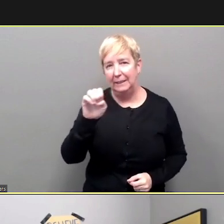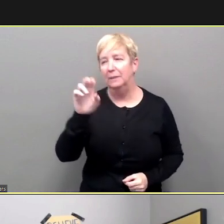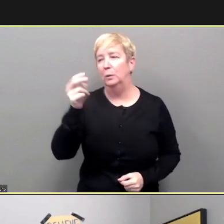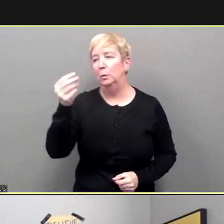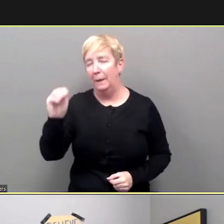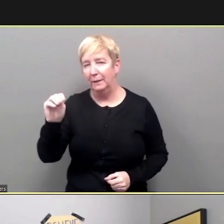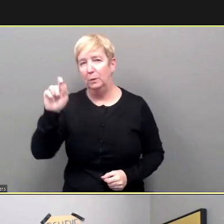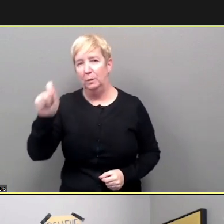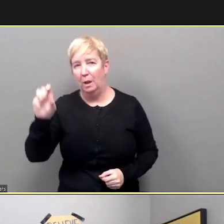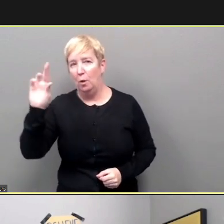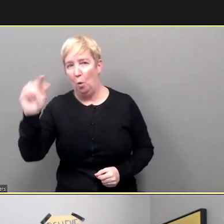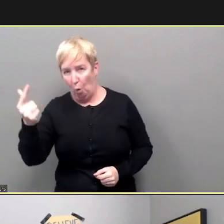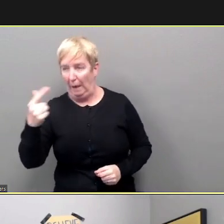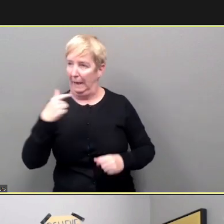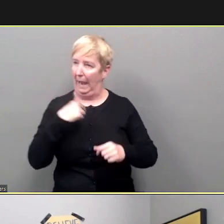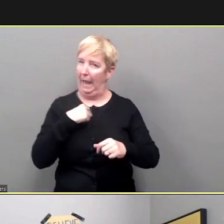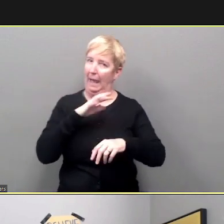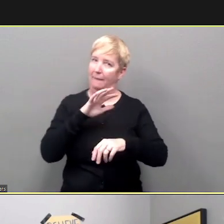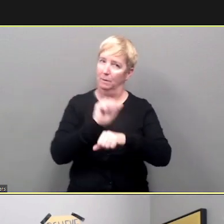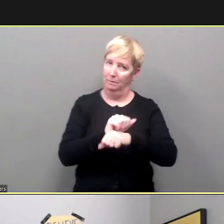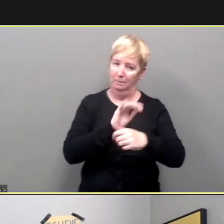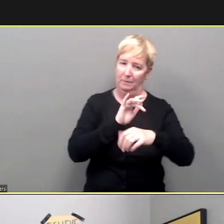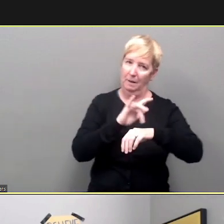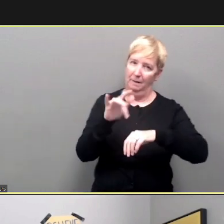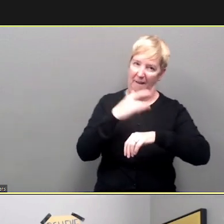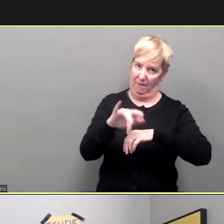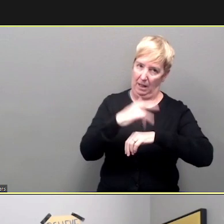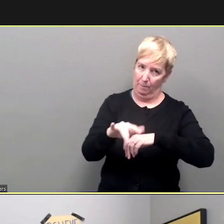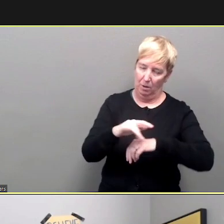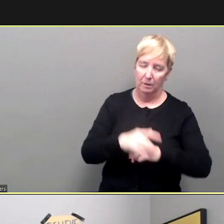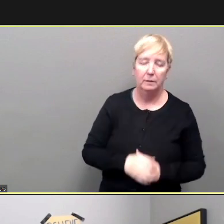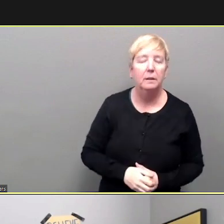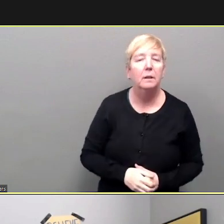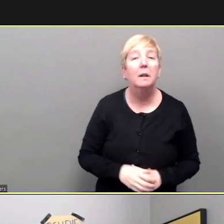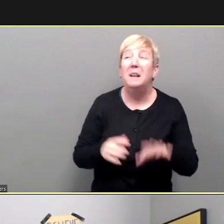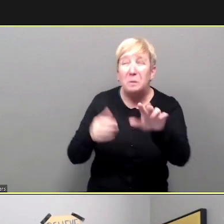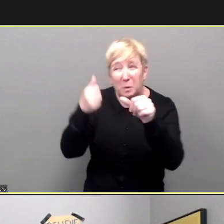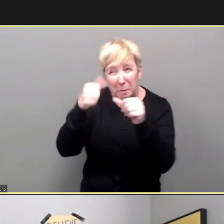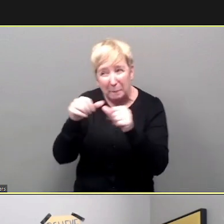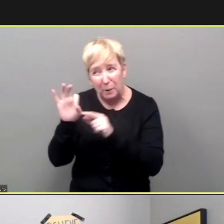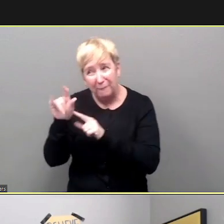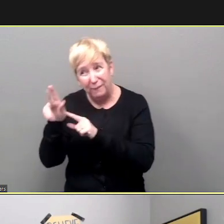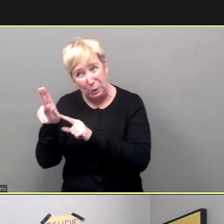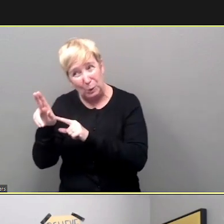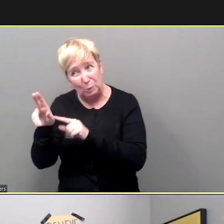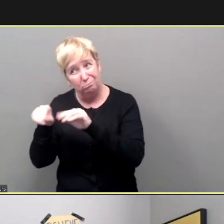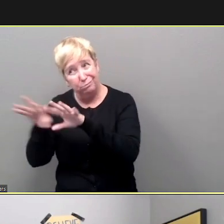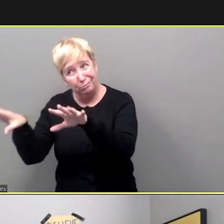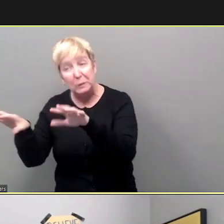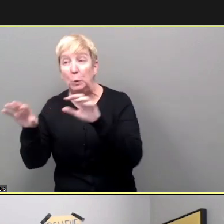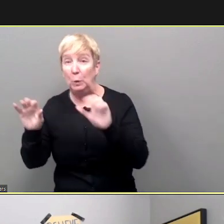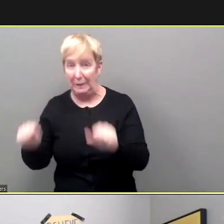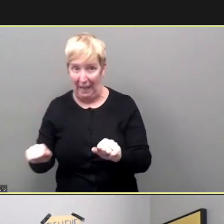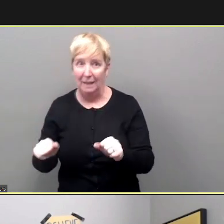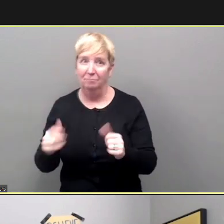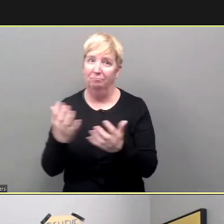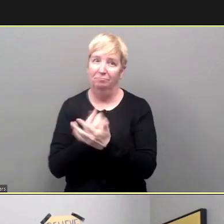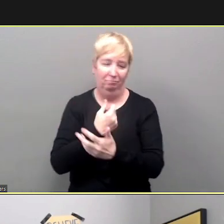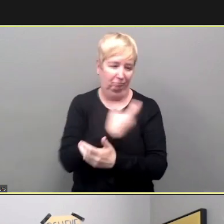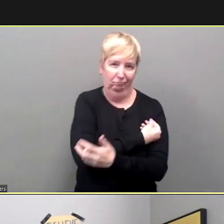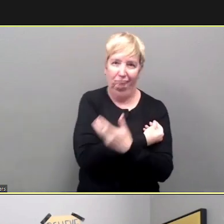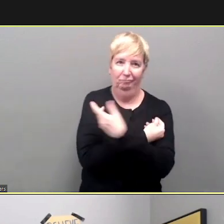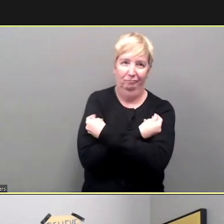vaccine appointments available. Remember that flu is going around too, so you can get your flu shot at the same time. If you